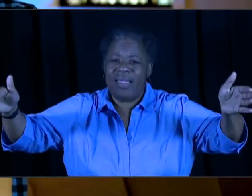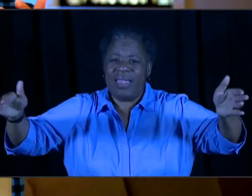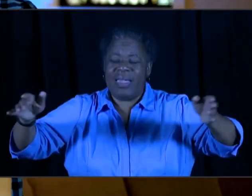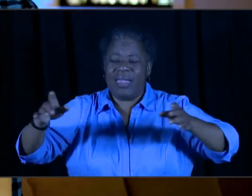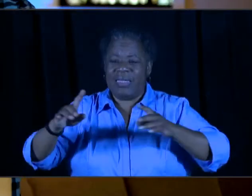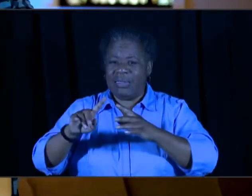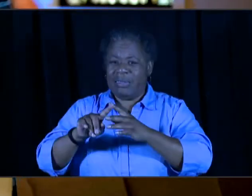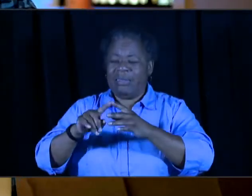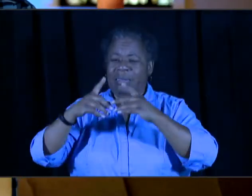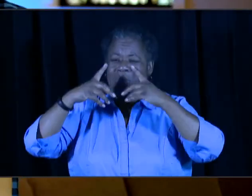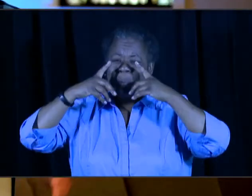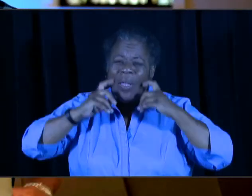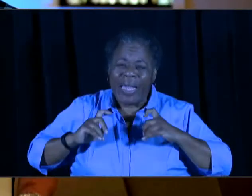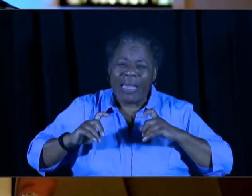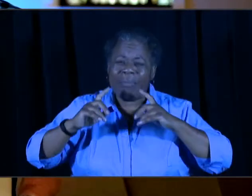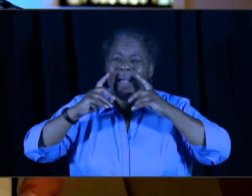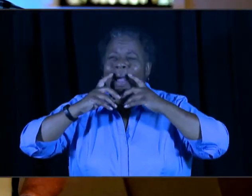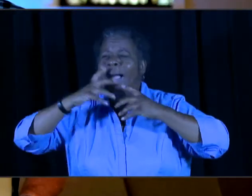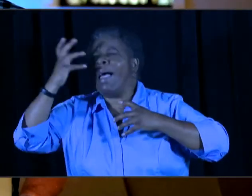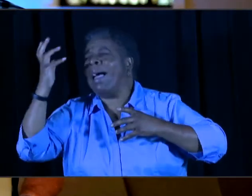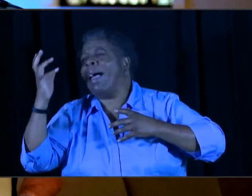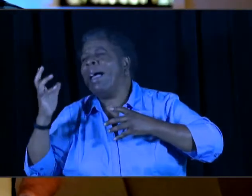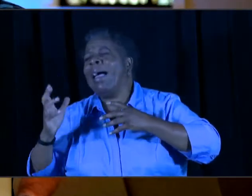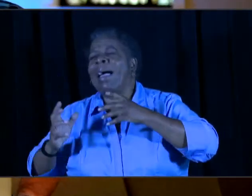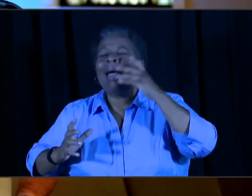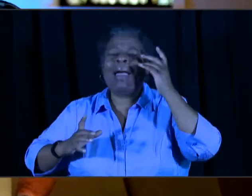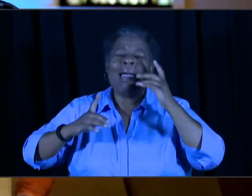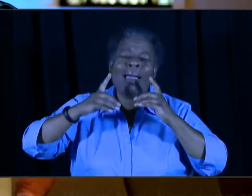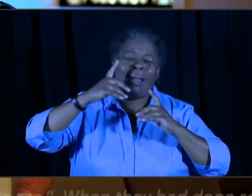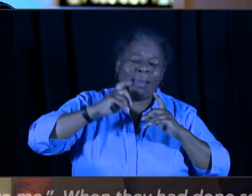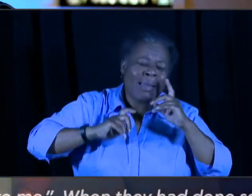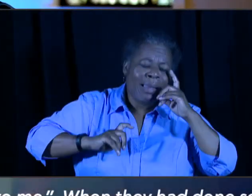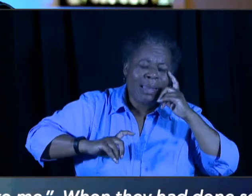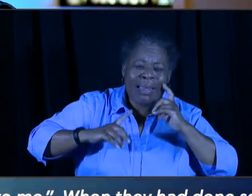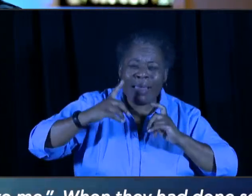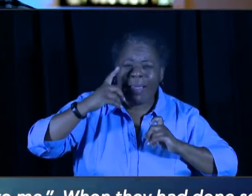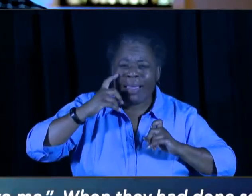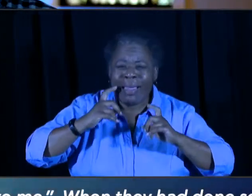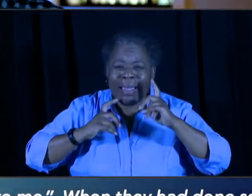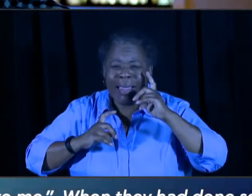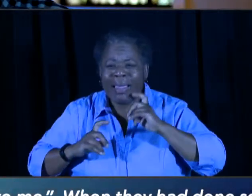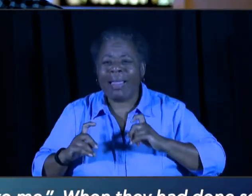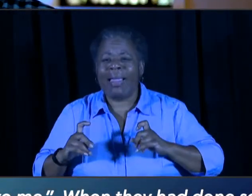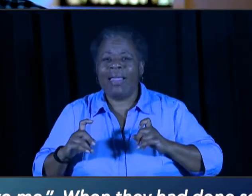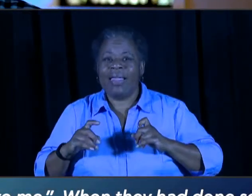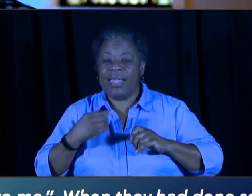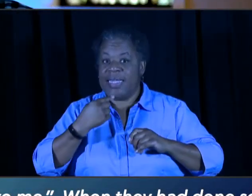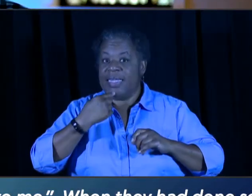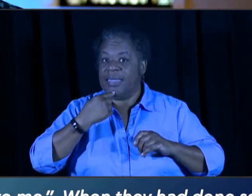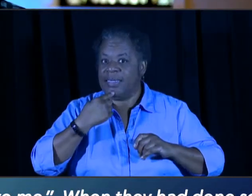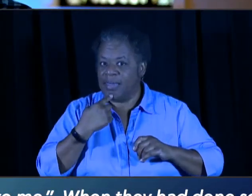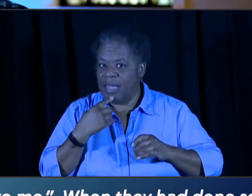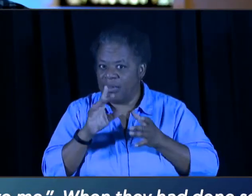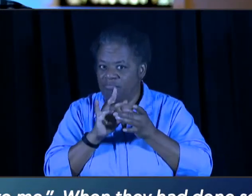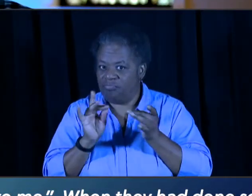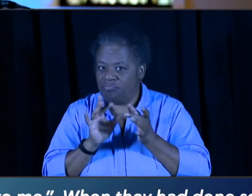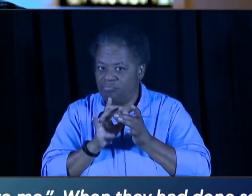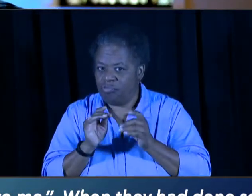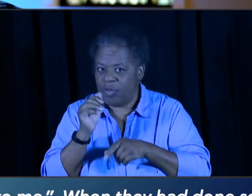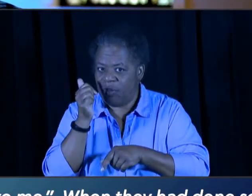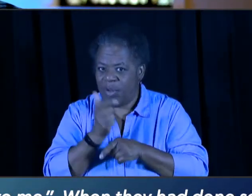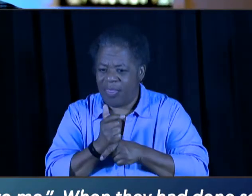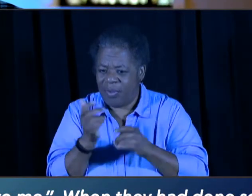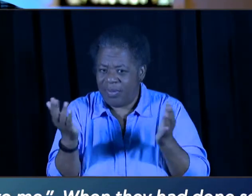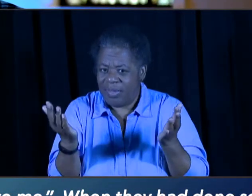to weep so loudly that it's heard through the whole palace. Then Joseph said to his brothers, "Come close to